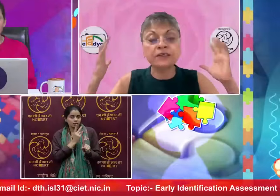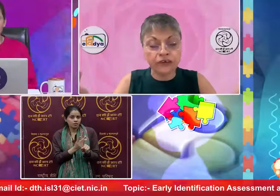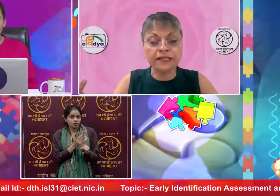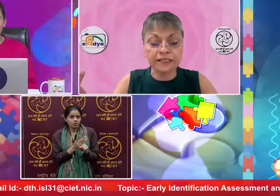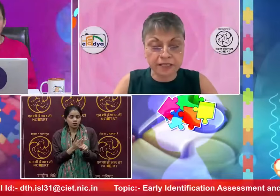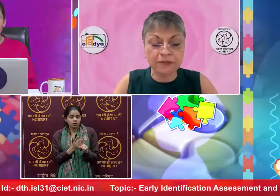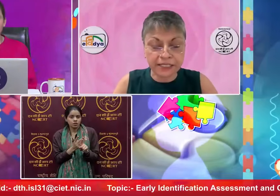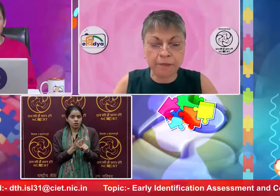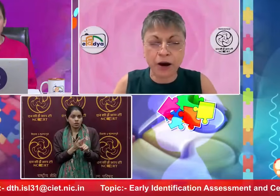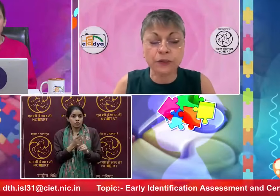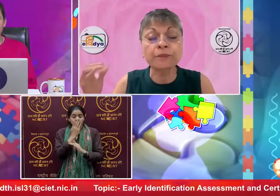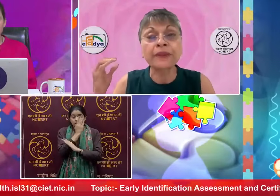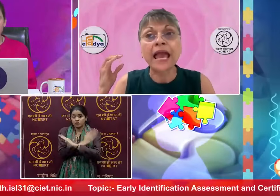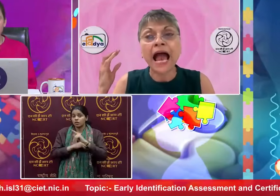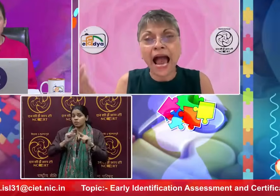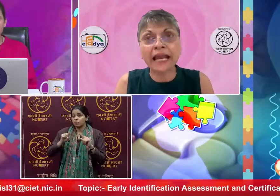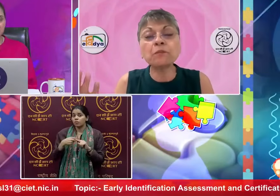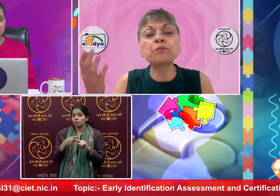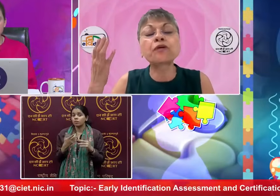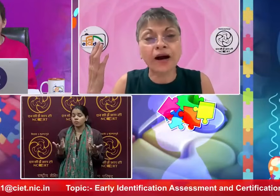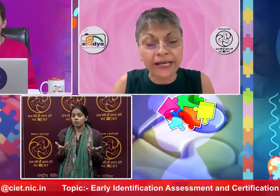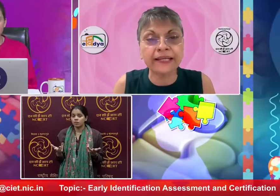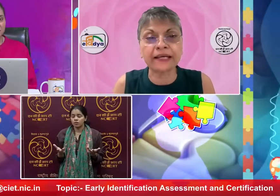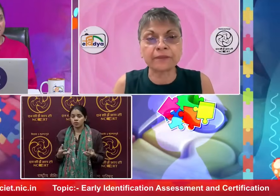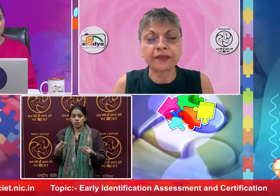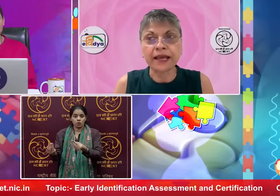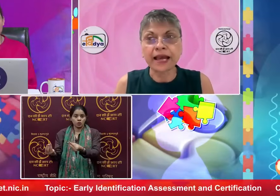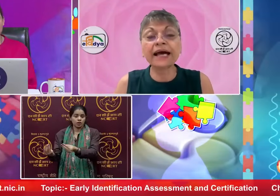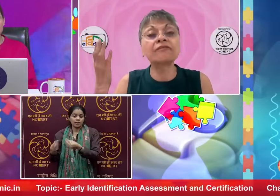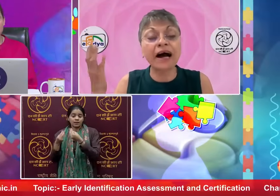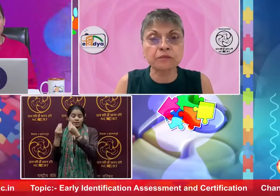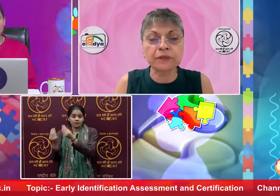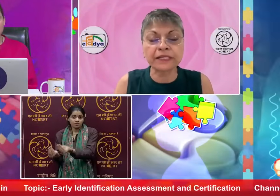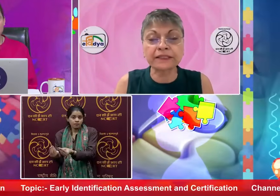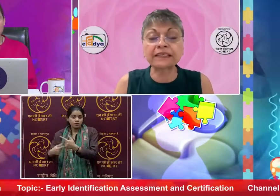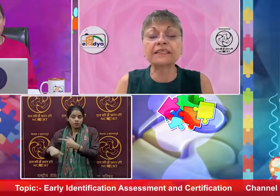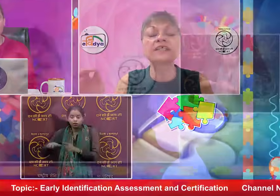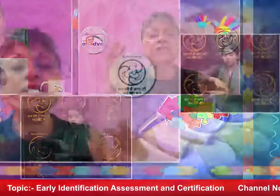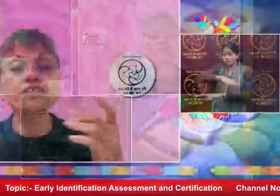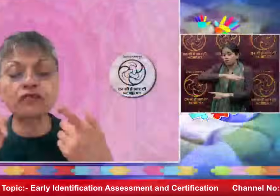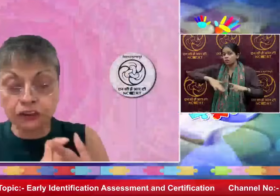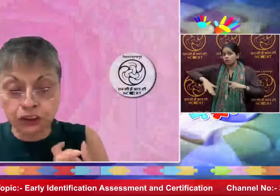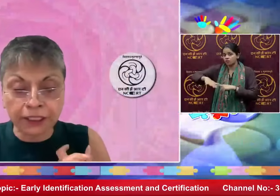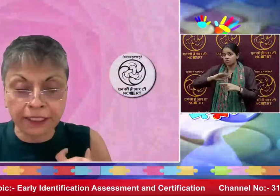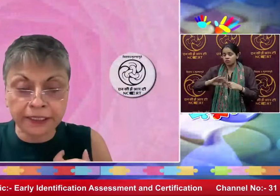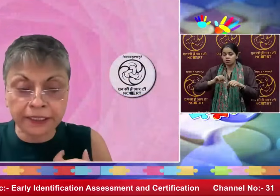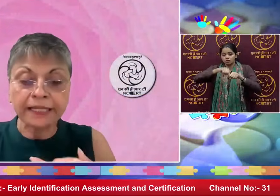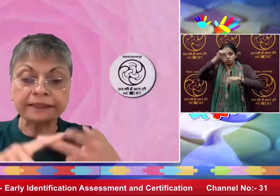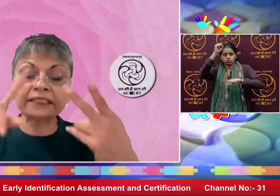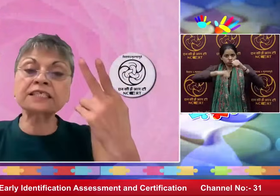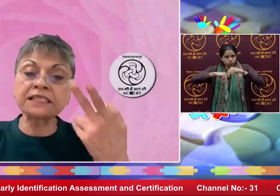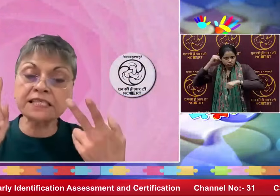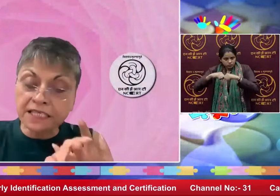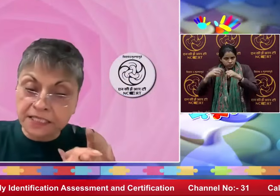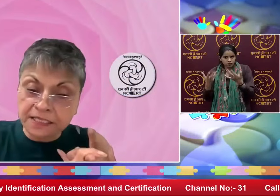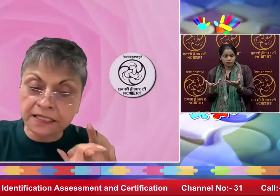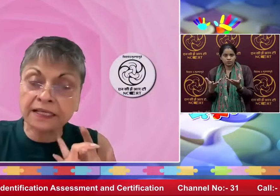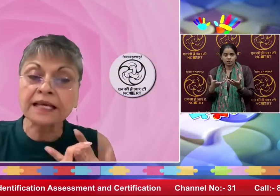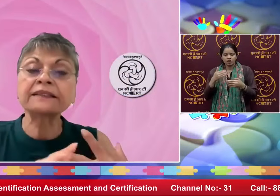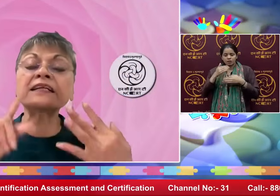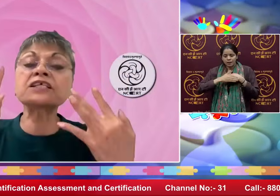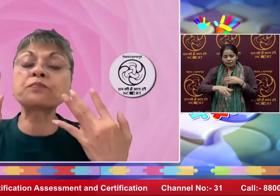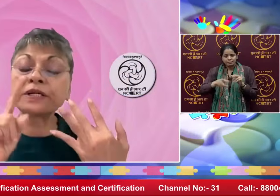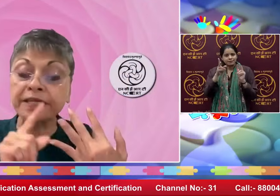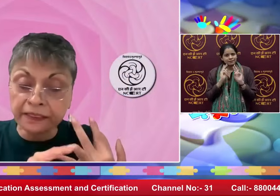what is the really disability about, and providing an environment that is structured, that is